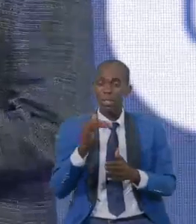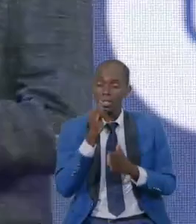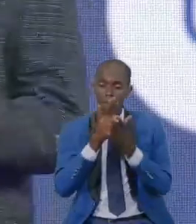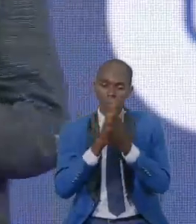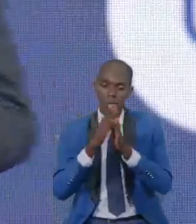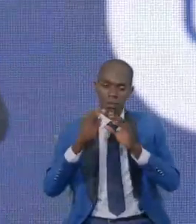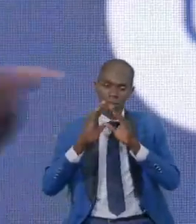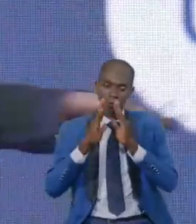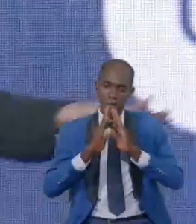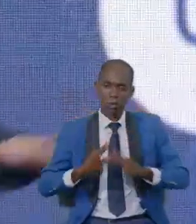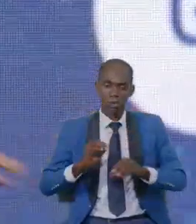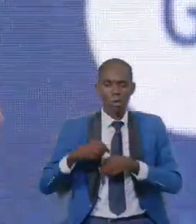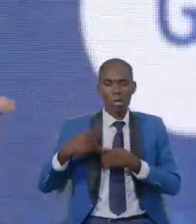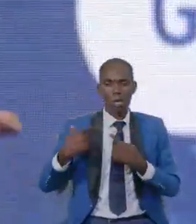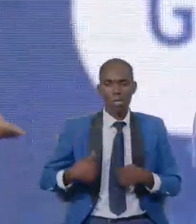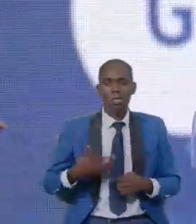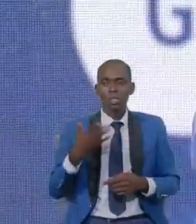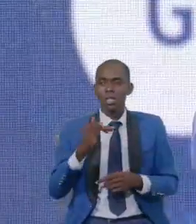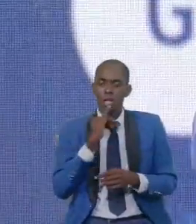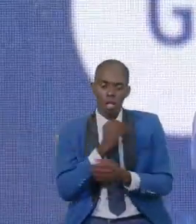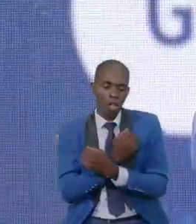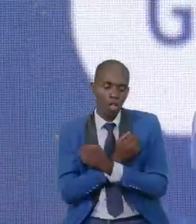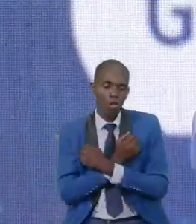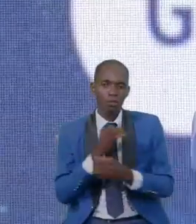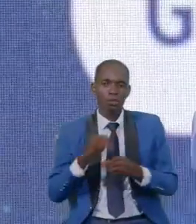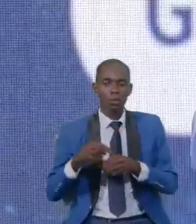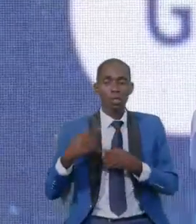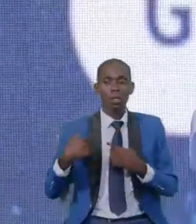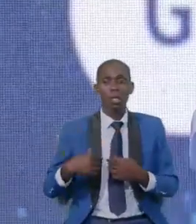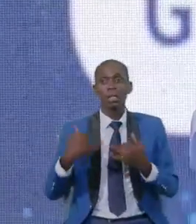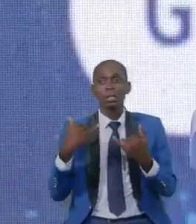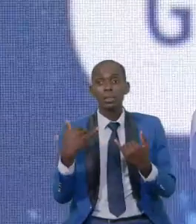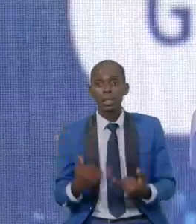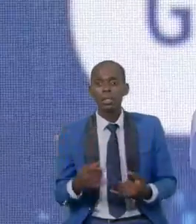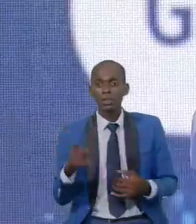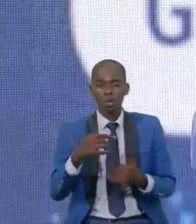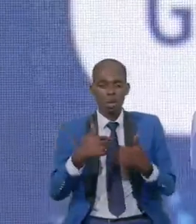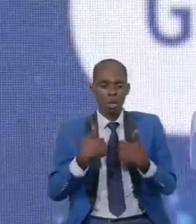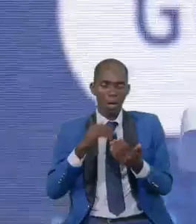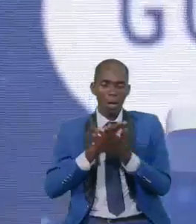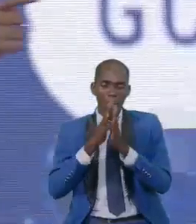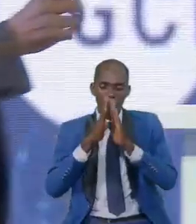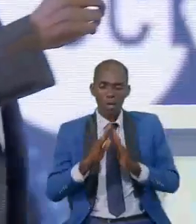your heart. Now you have peace and you love everyone around.